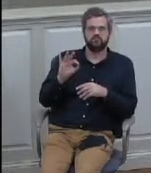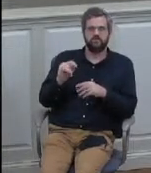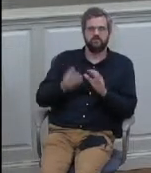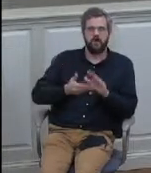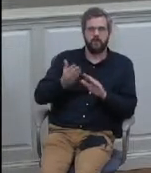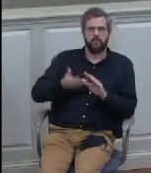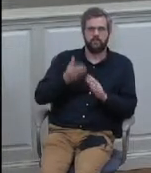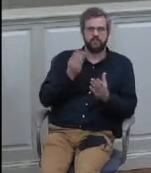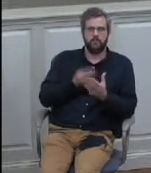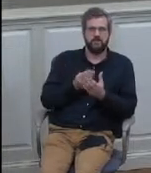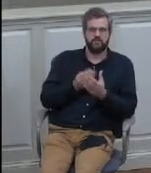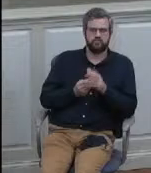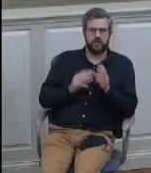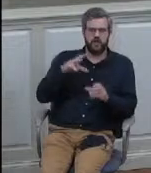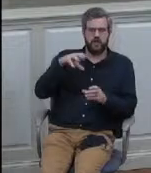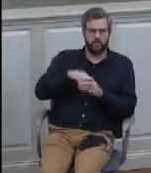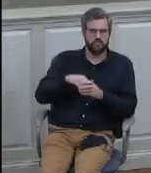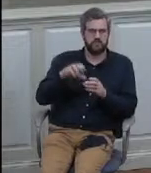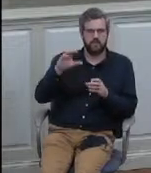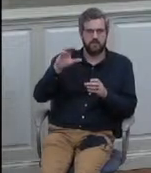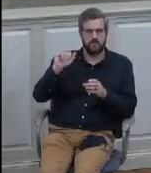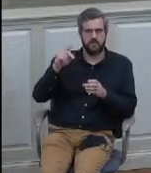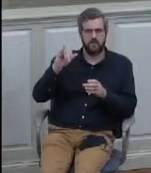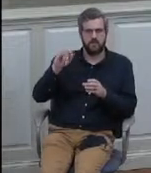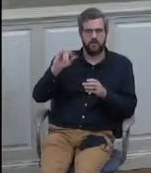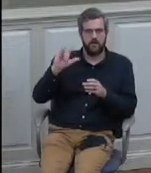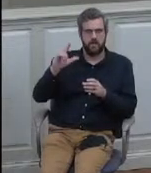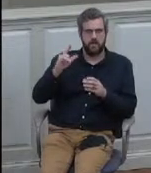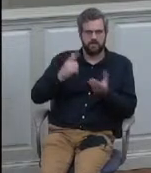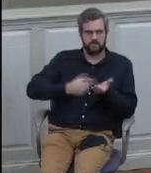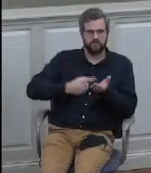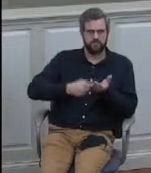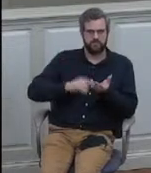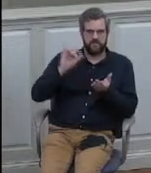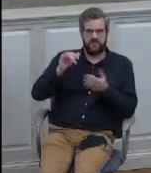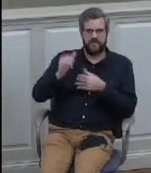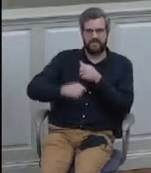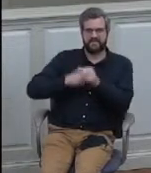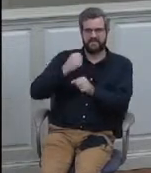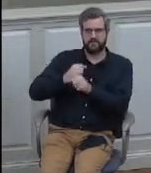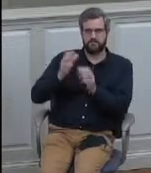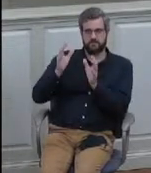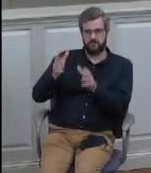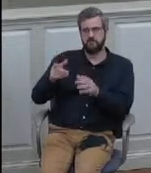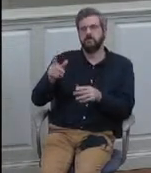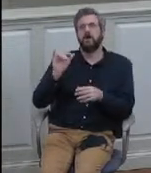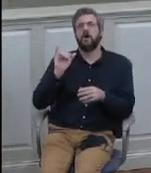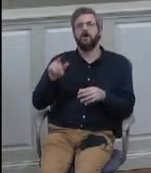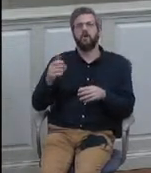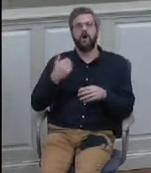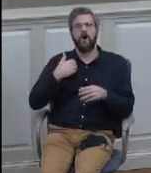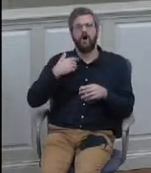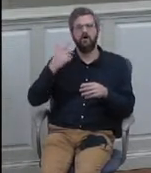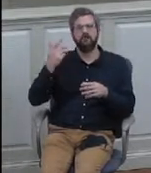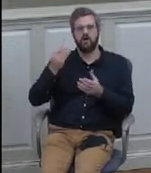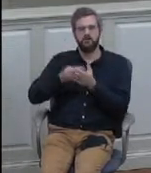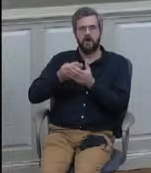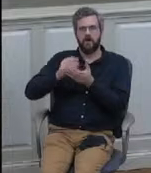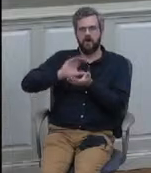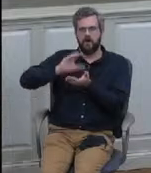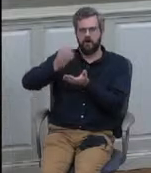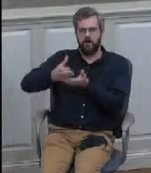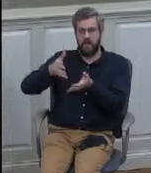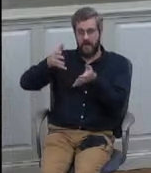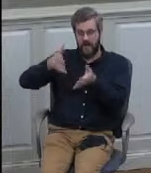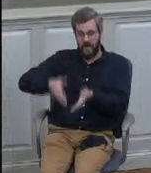which includes the capital discussion that is for that year. That's going to leave you with an amount of money that you